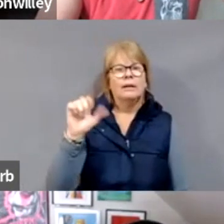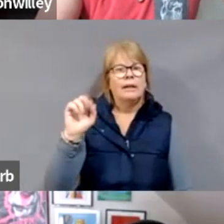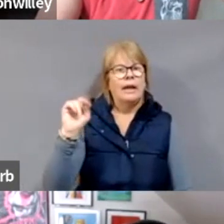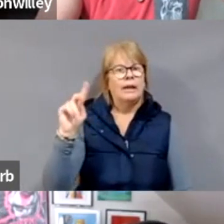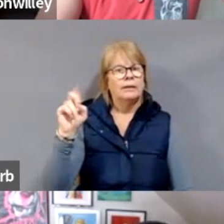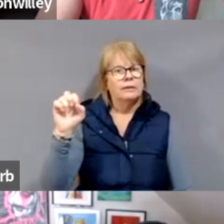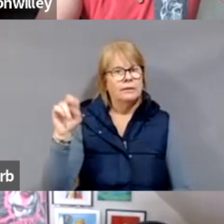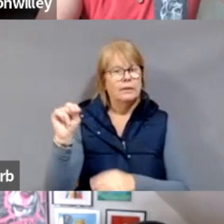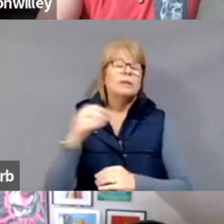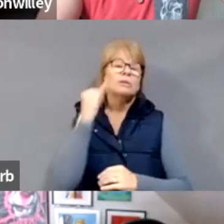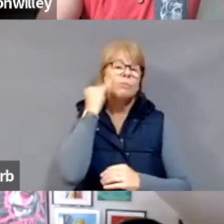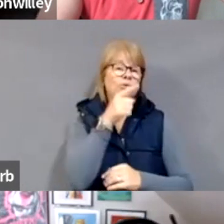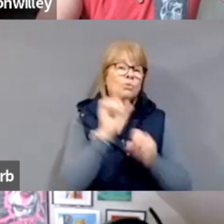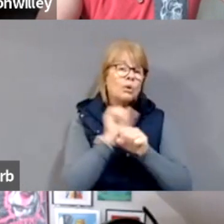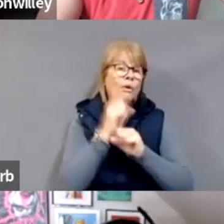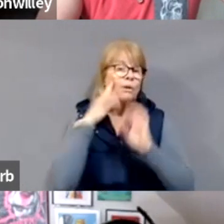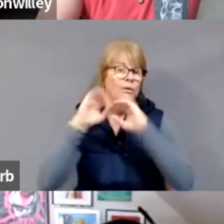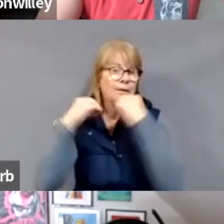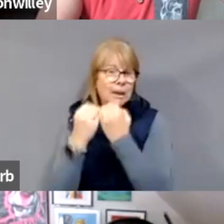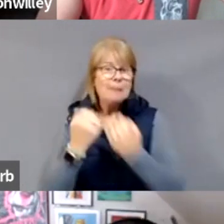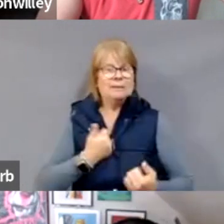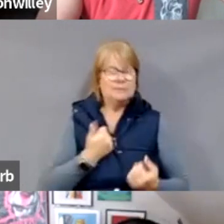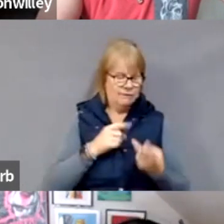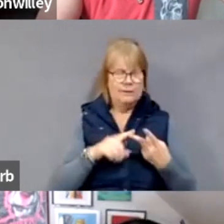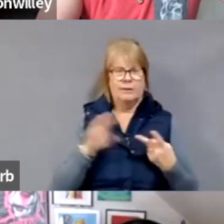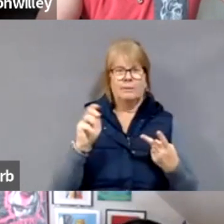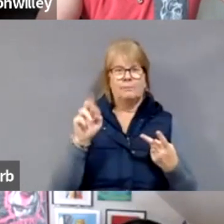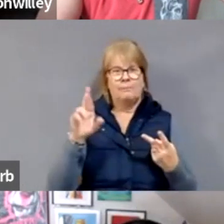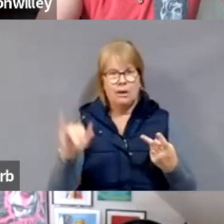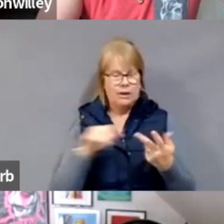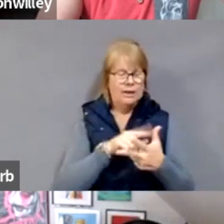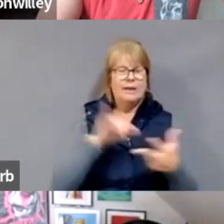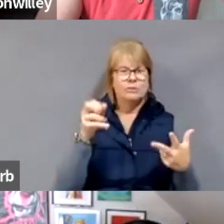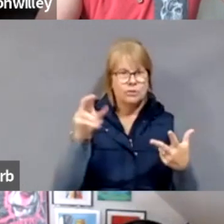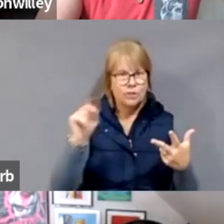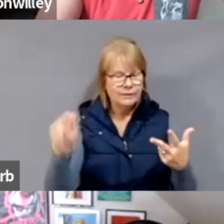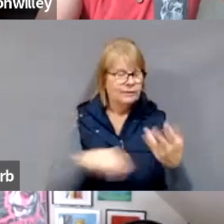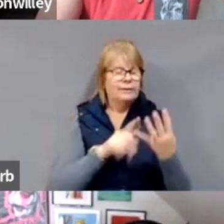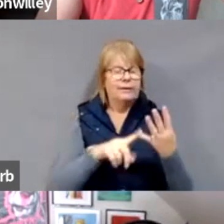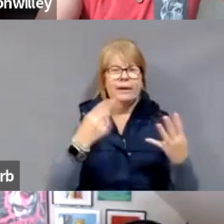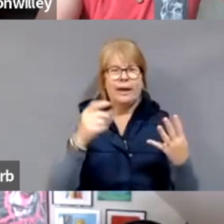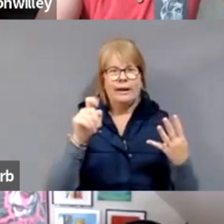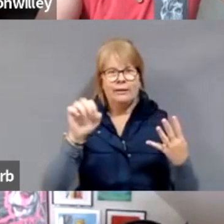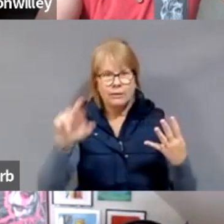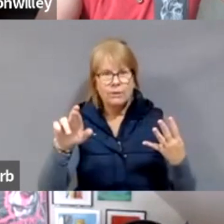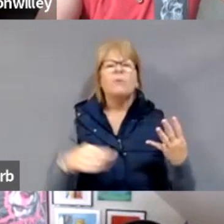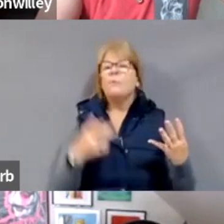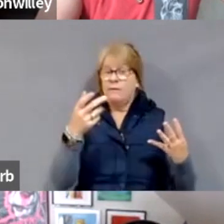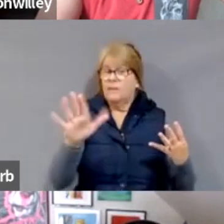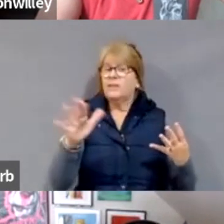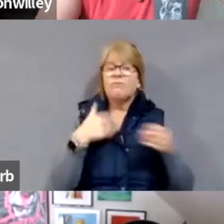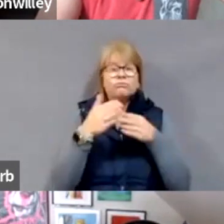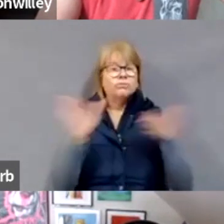for an org, so like me, Mary, Jennifer, Heather, like, we have public emails that are on the org